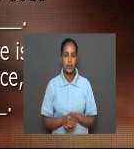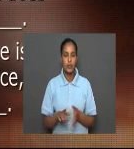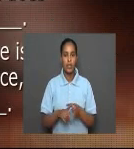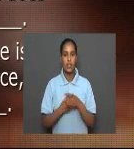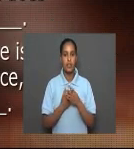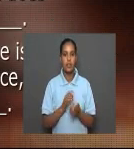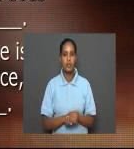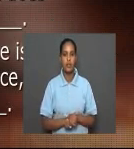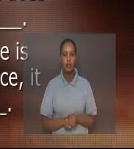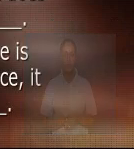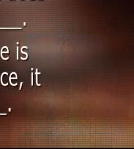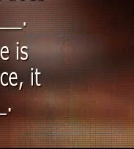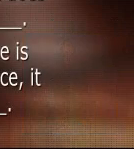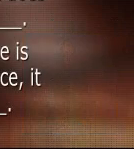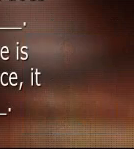Begin.